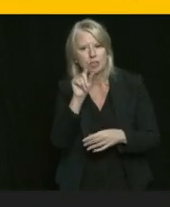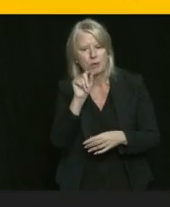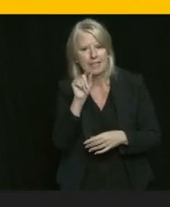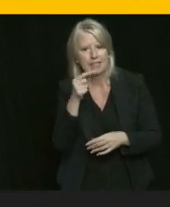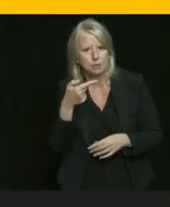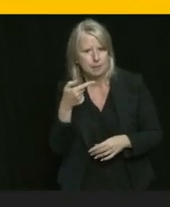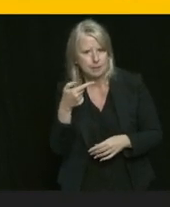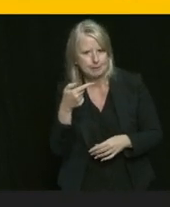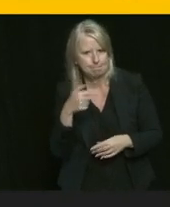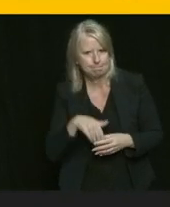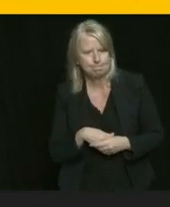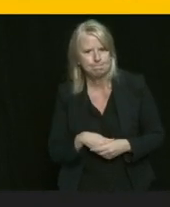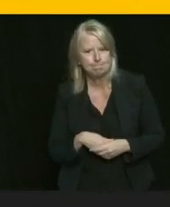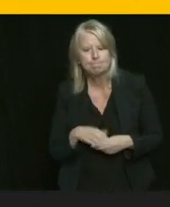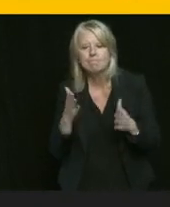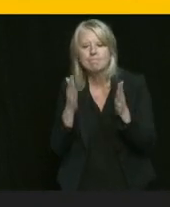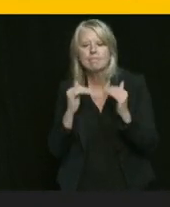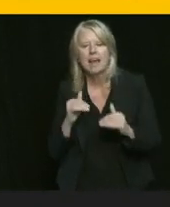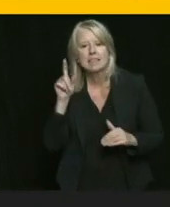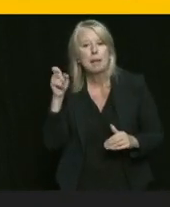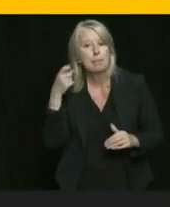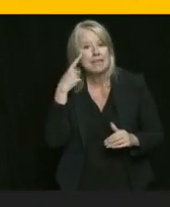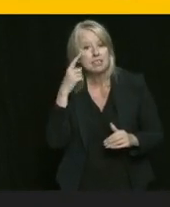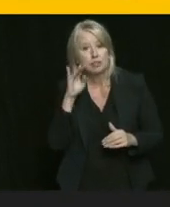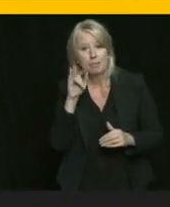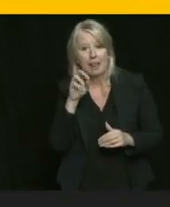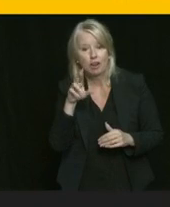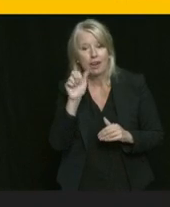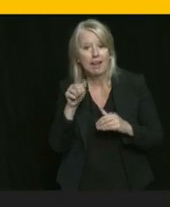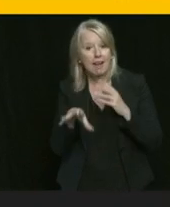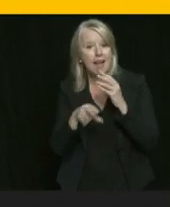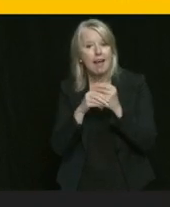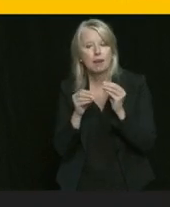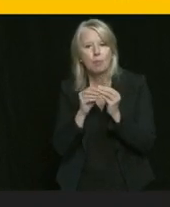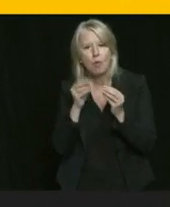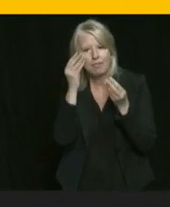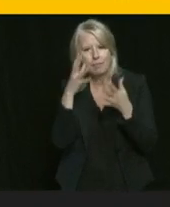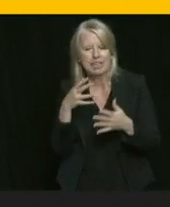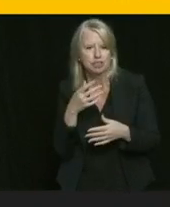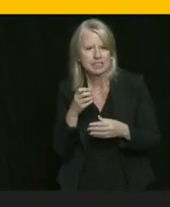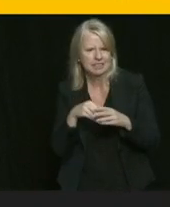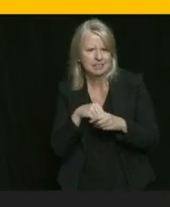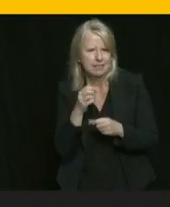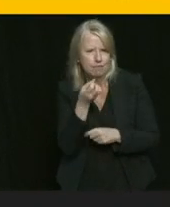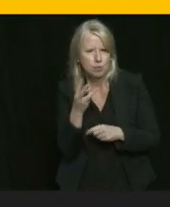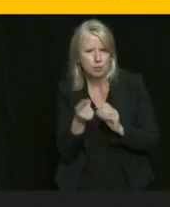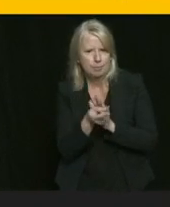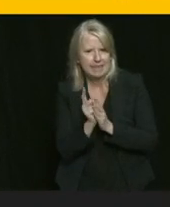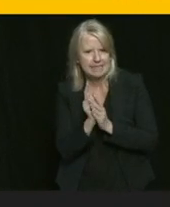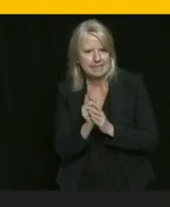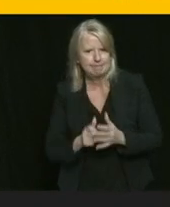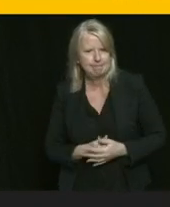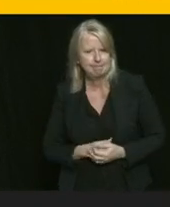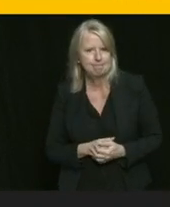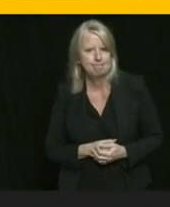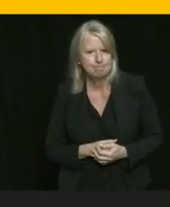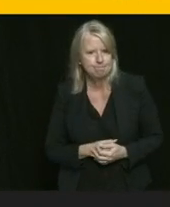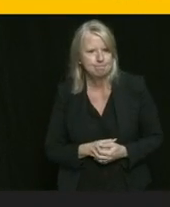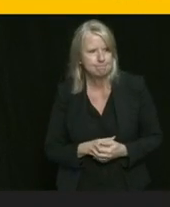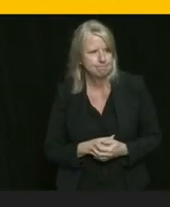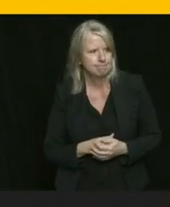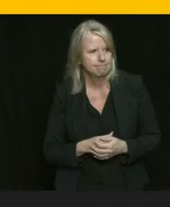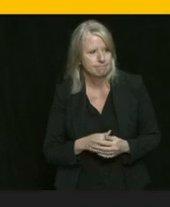And next. Minister Miller can add more information to that in a few minutes. Next question. Bonjour,